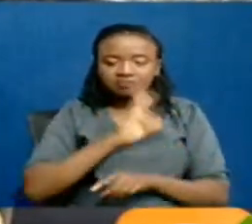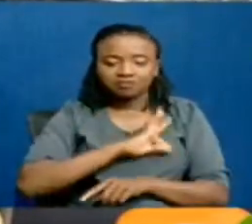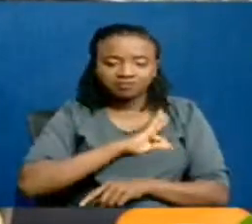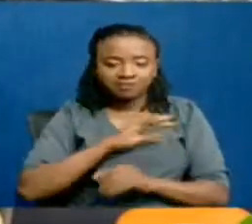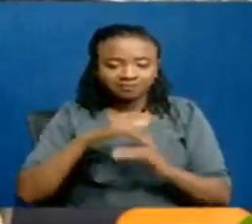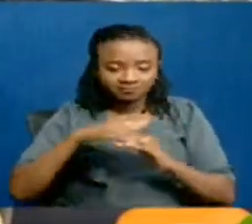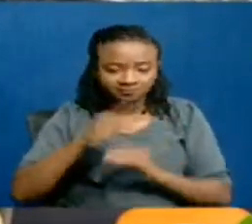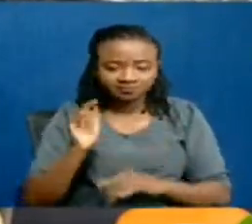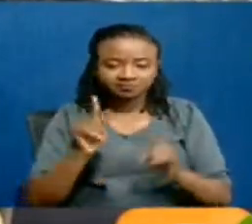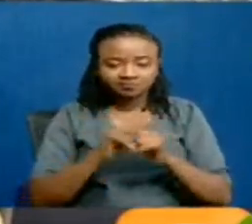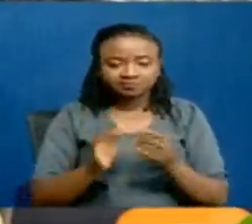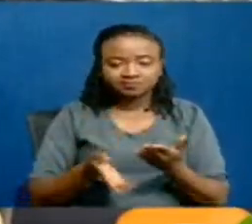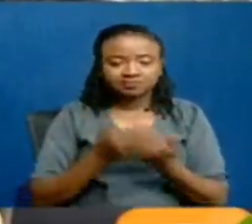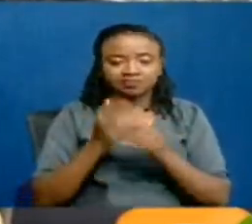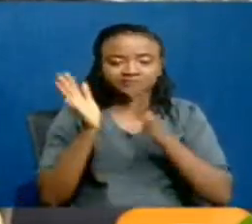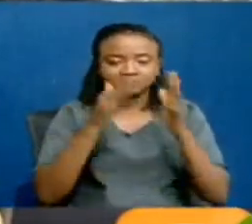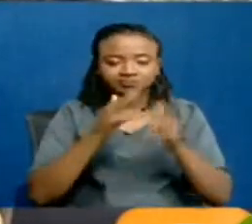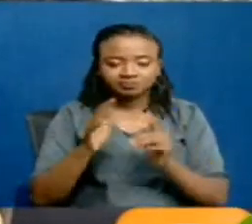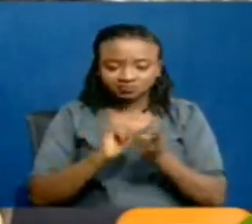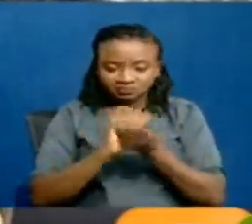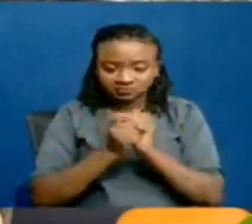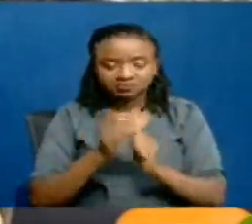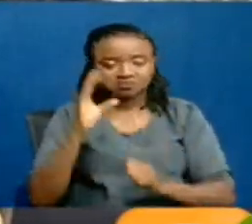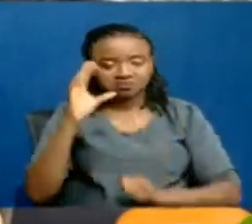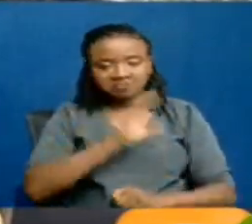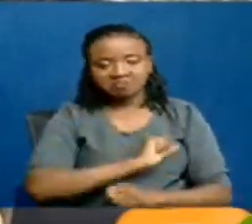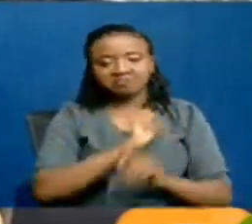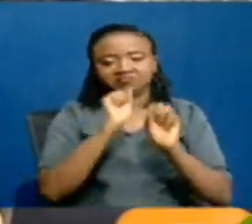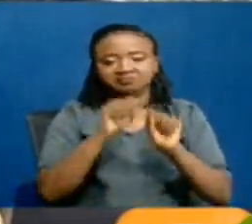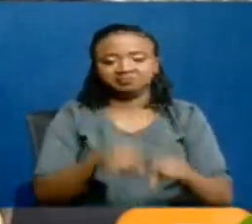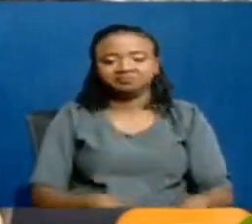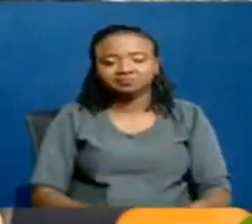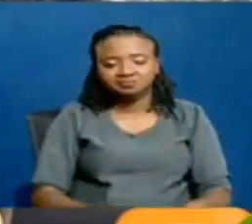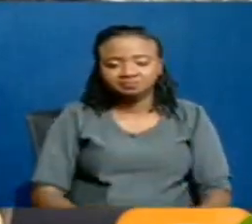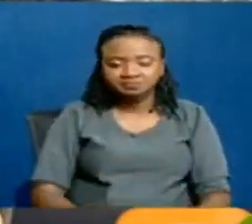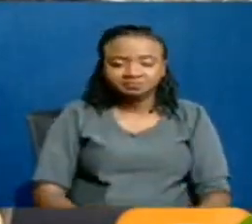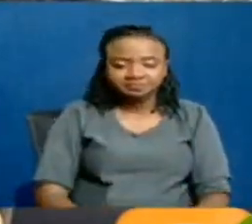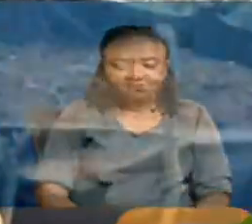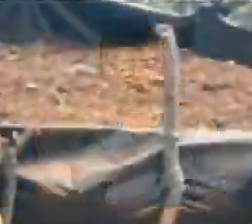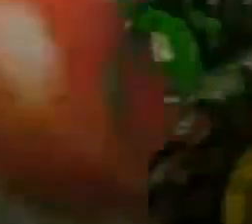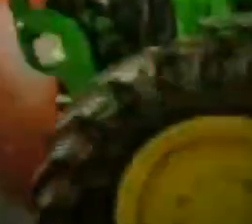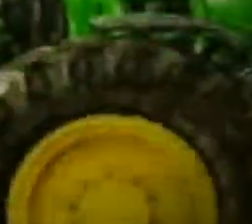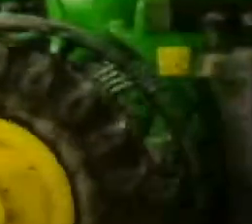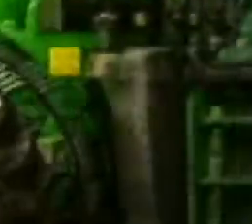them to combat climate change. Dennis Otieno, Smart Farm.